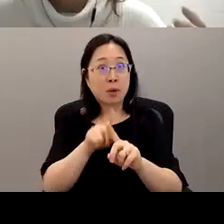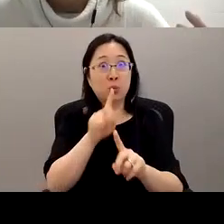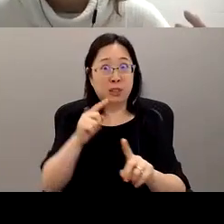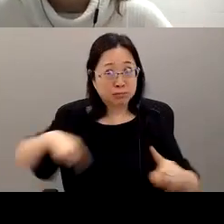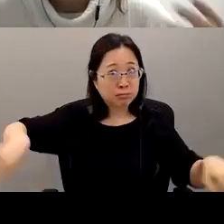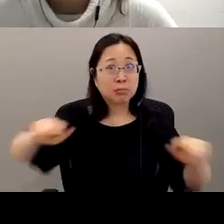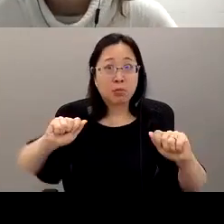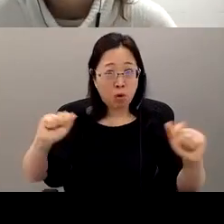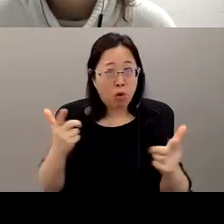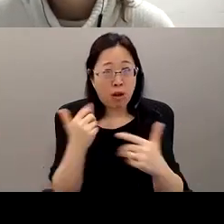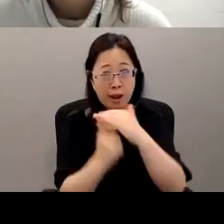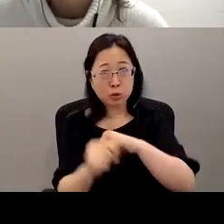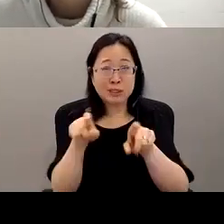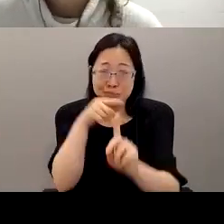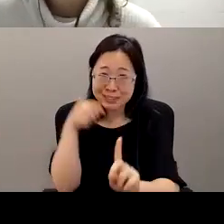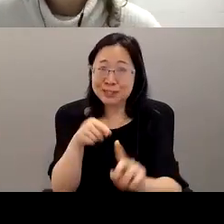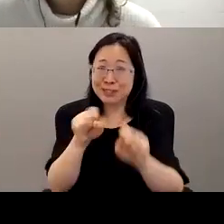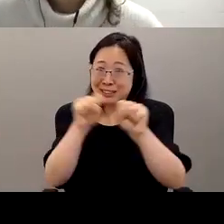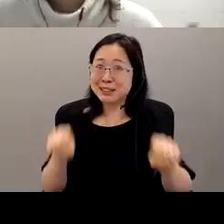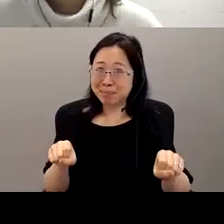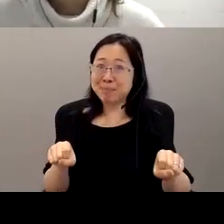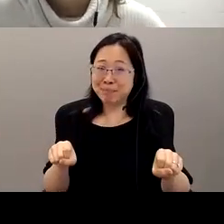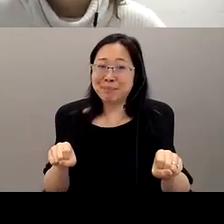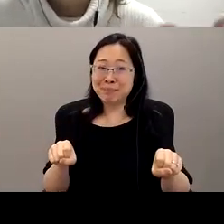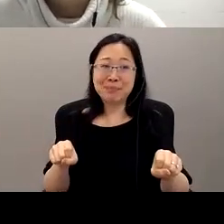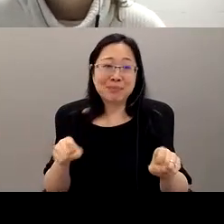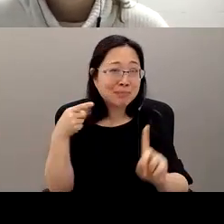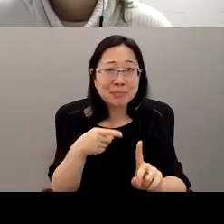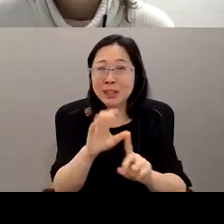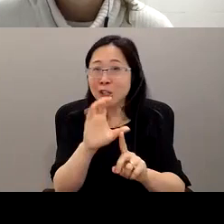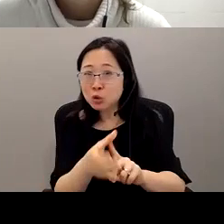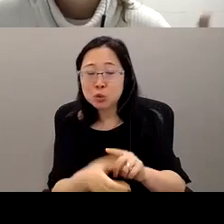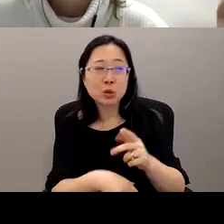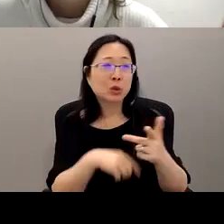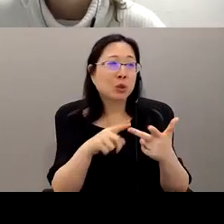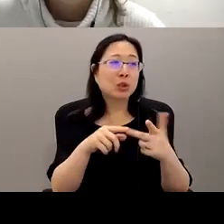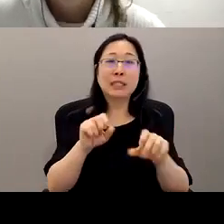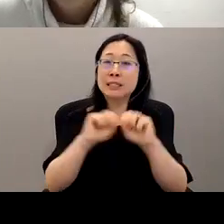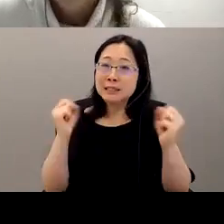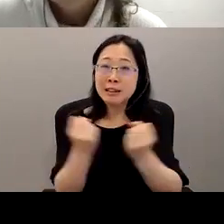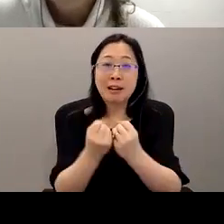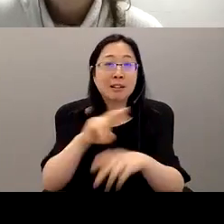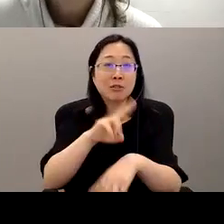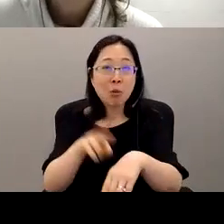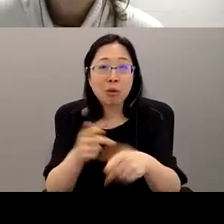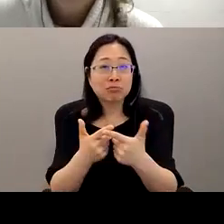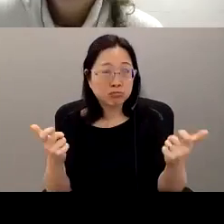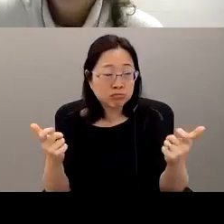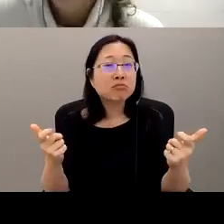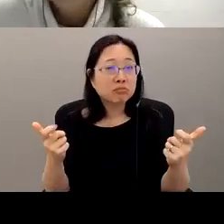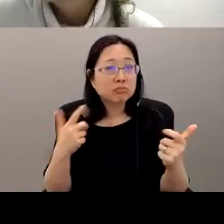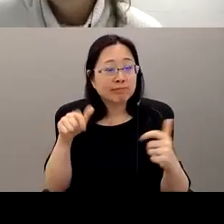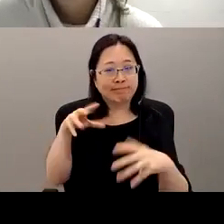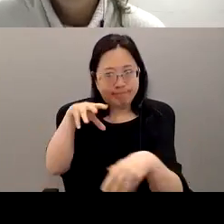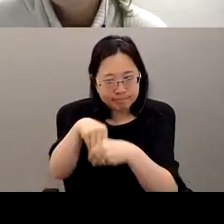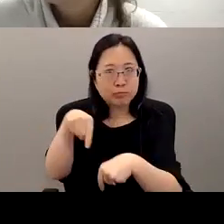certain realities and certain systems and certain cultural and societal norms and systems. And that we need to understand